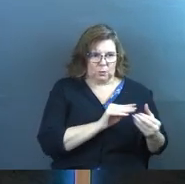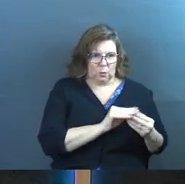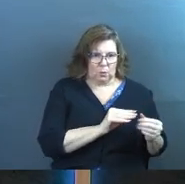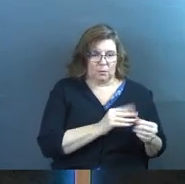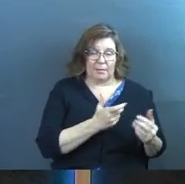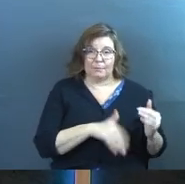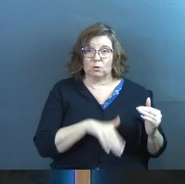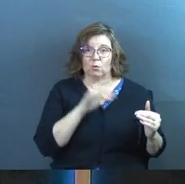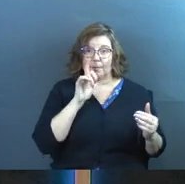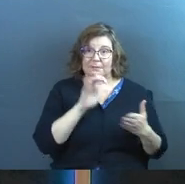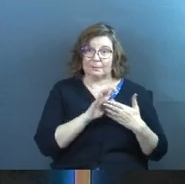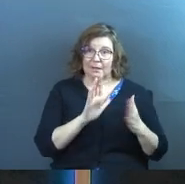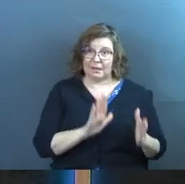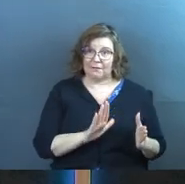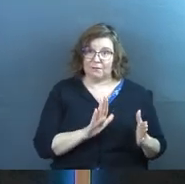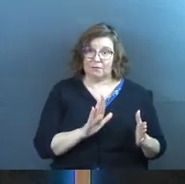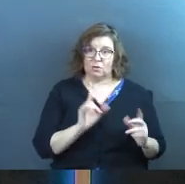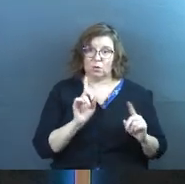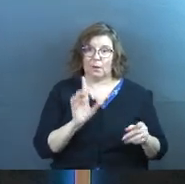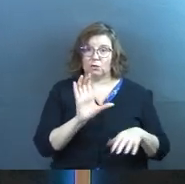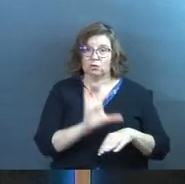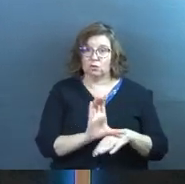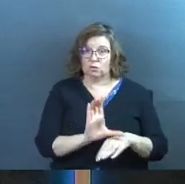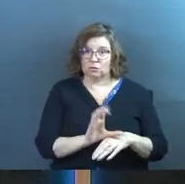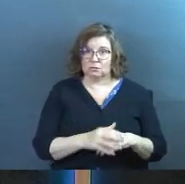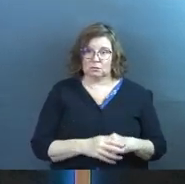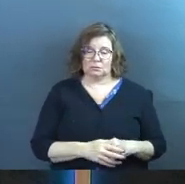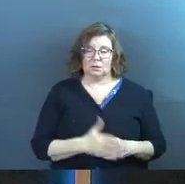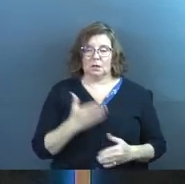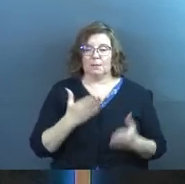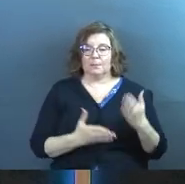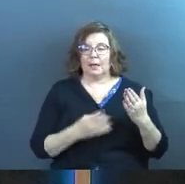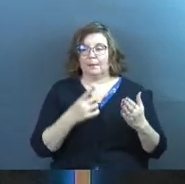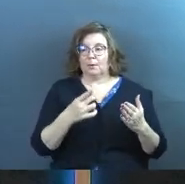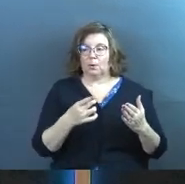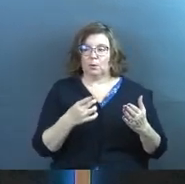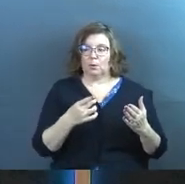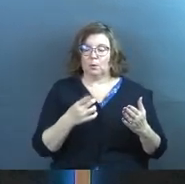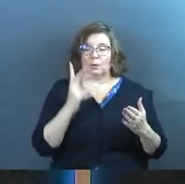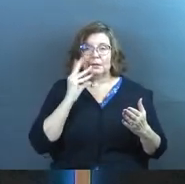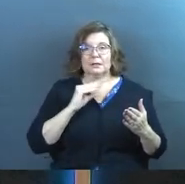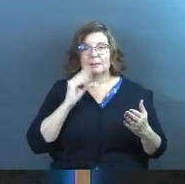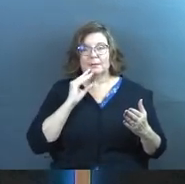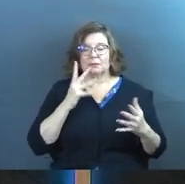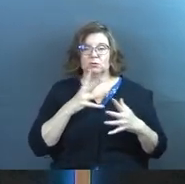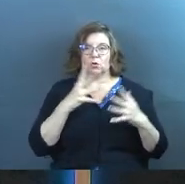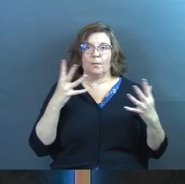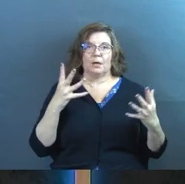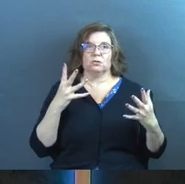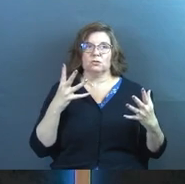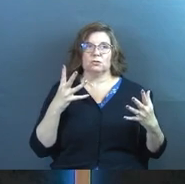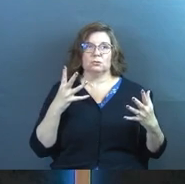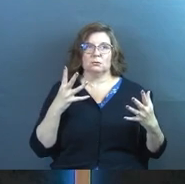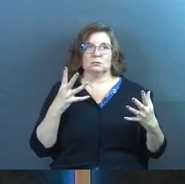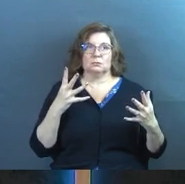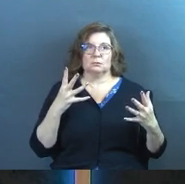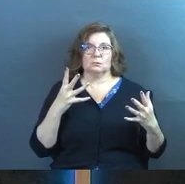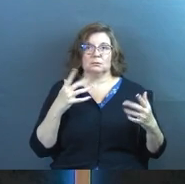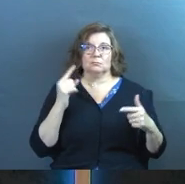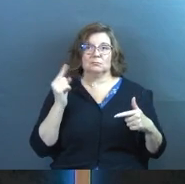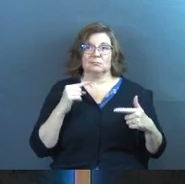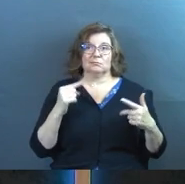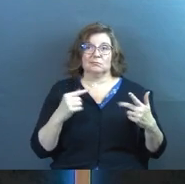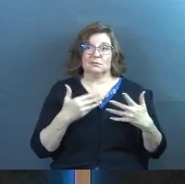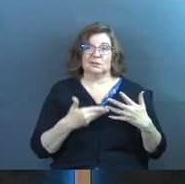Maybe you grew up as a believer. Maybe you went to church. And maybe you just experienced so much